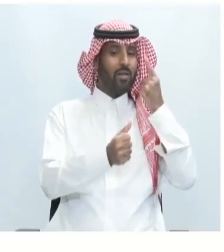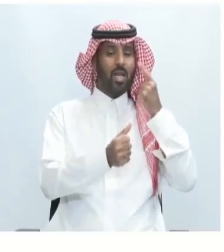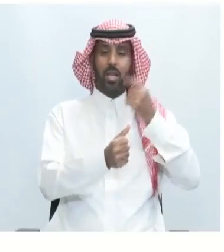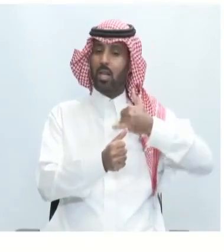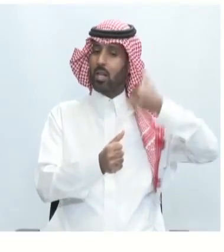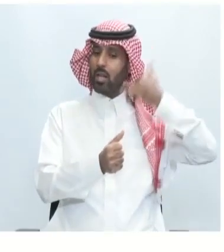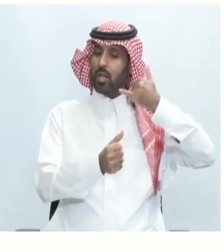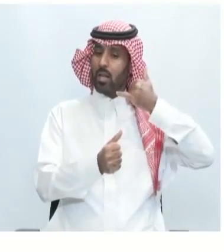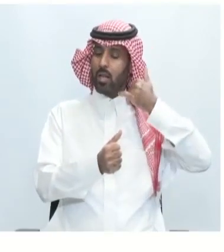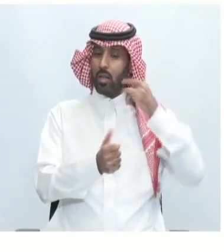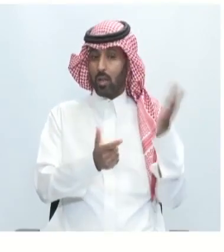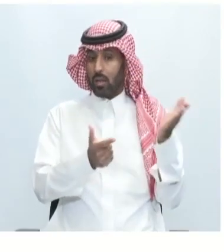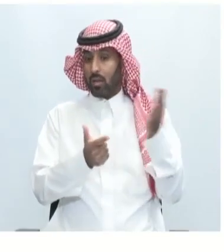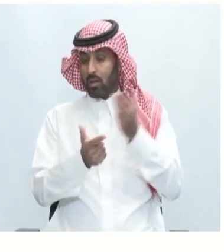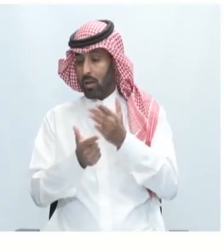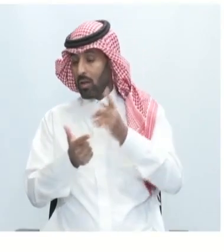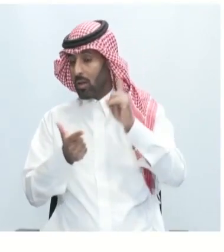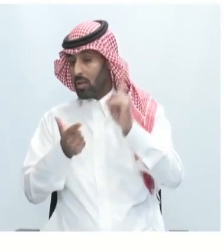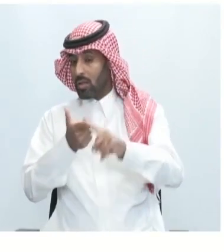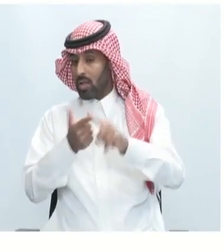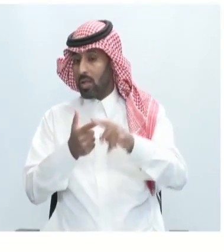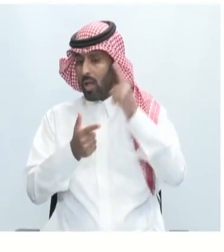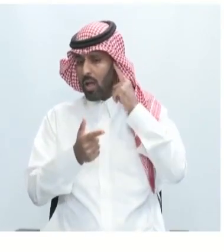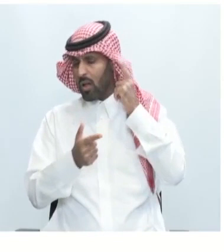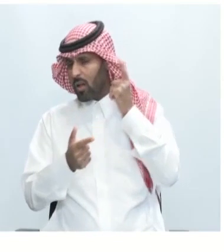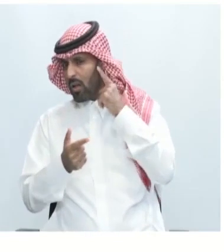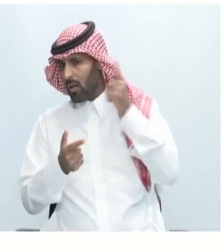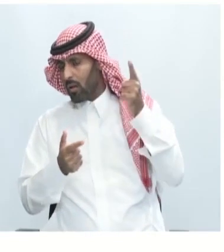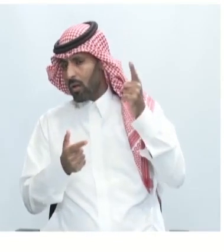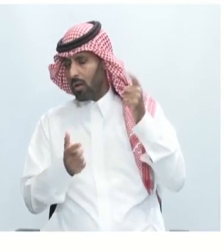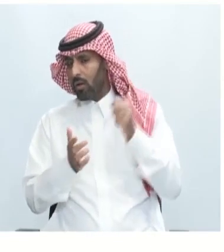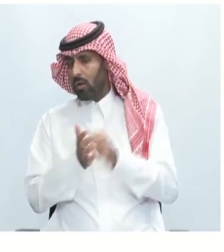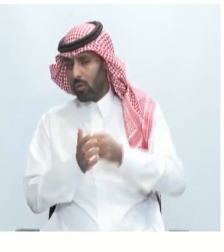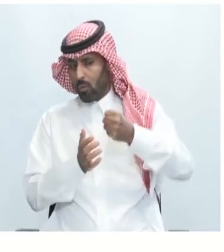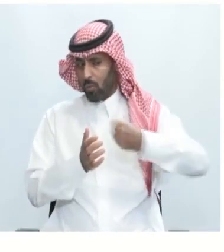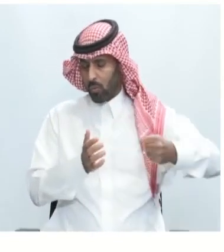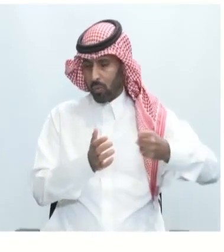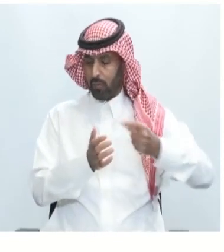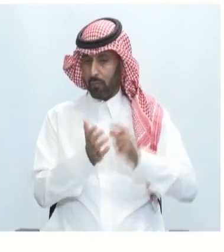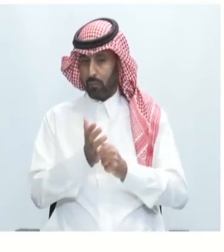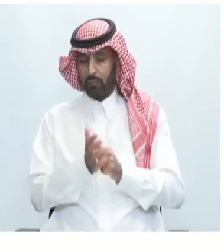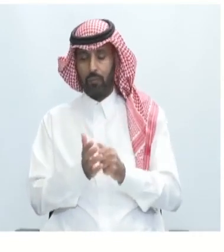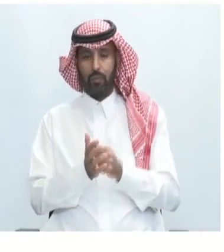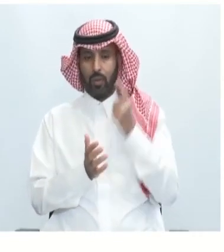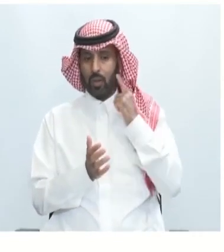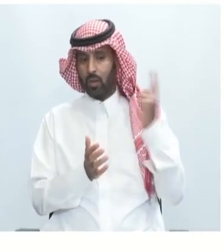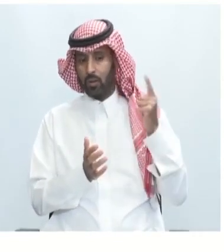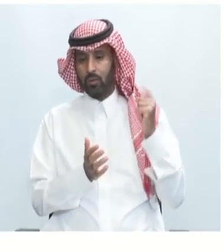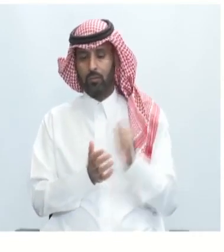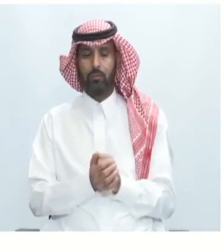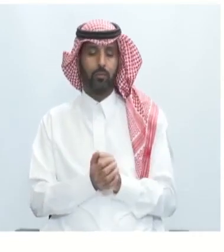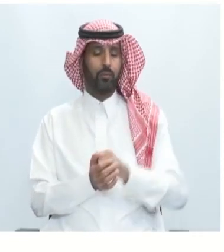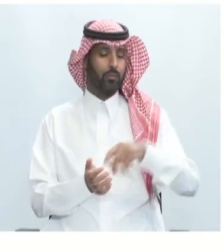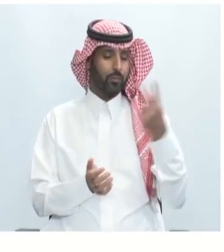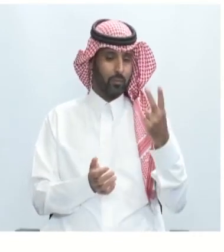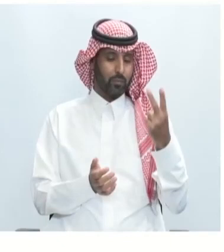correct. Tanya had been talking on the phone when she heard an intruder in the house. Excellent. Number